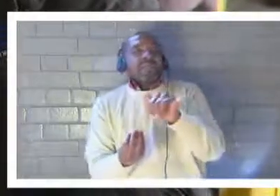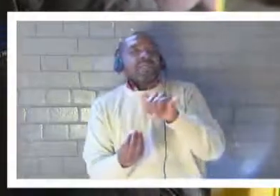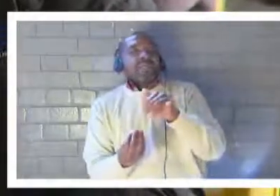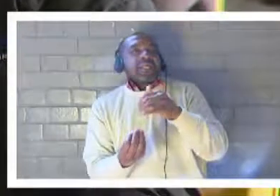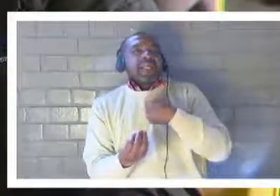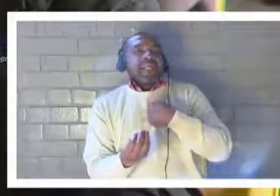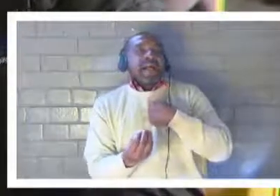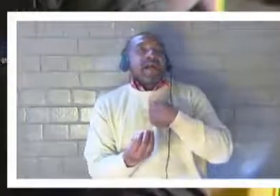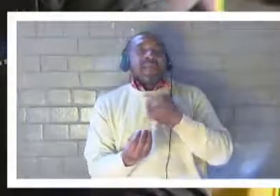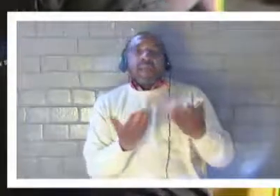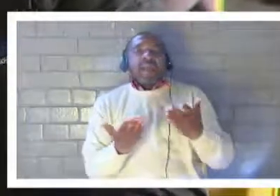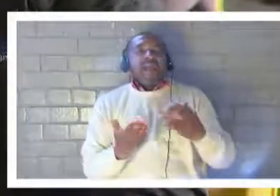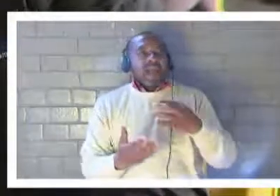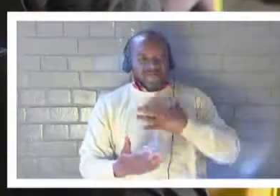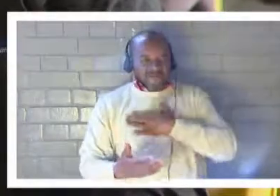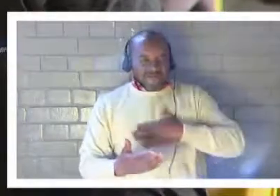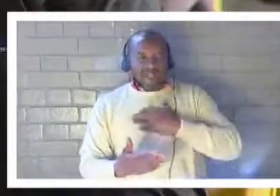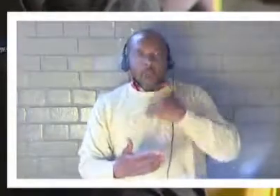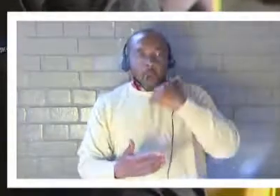that matters.